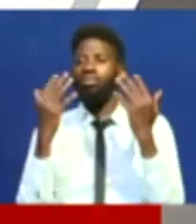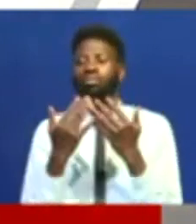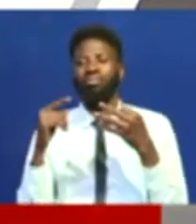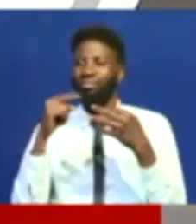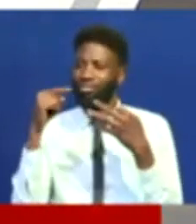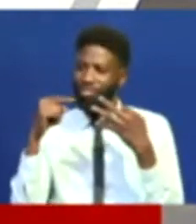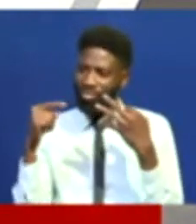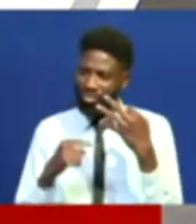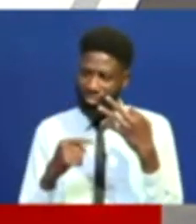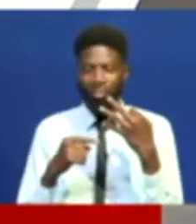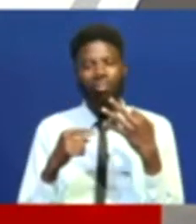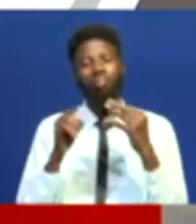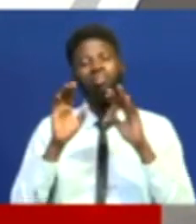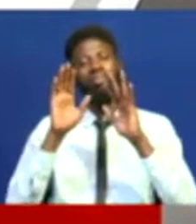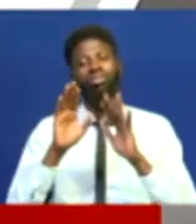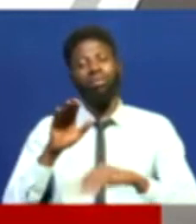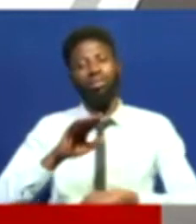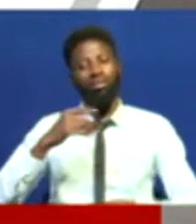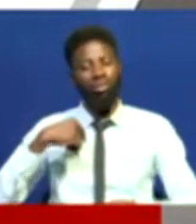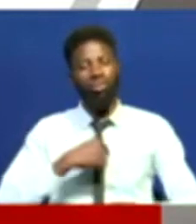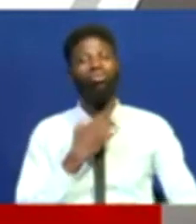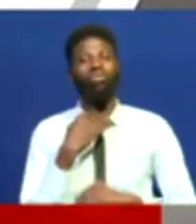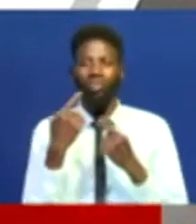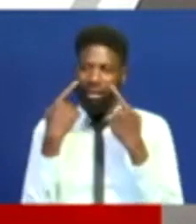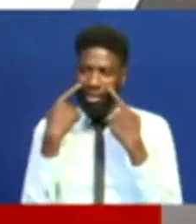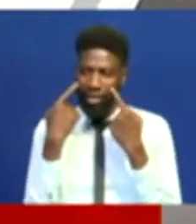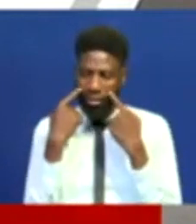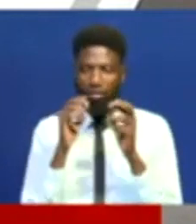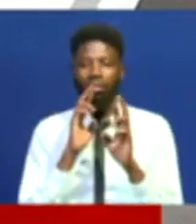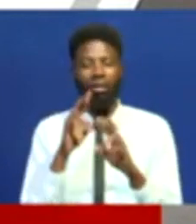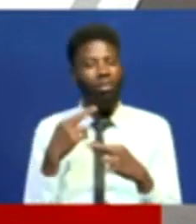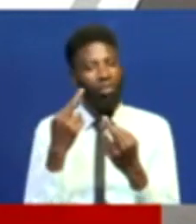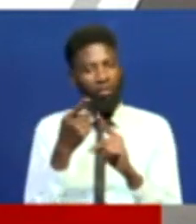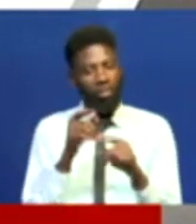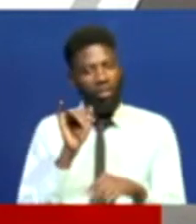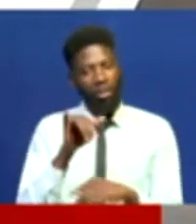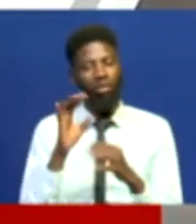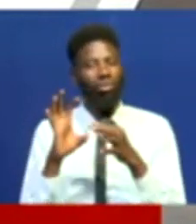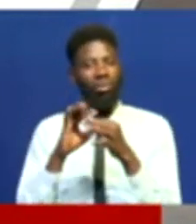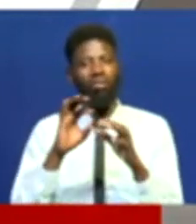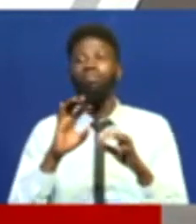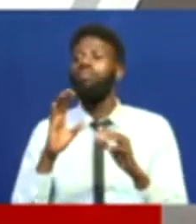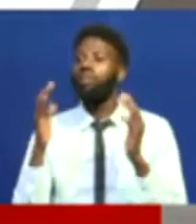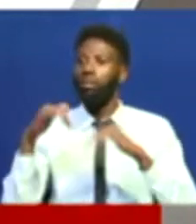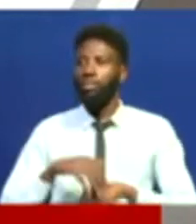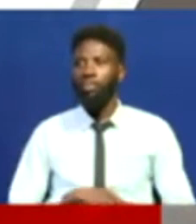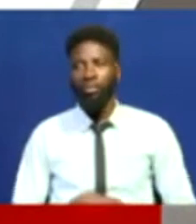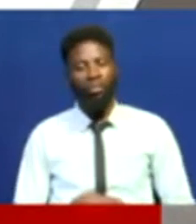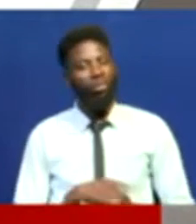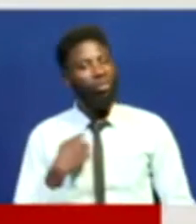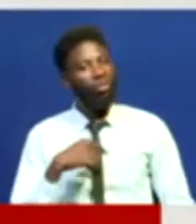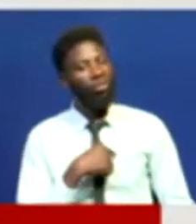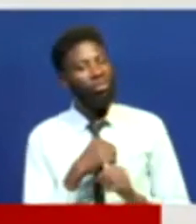which we want to see some solid outcomes from this Connected Summit. Very good. We're in the company